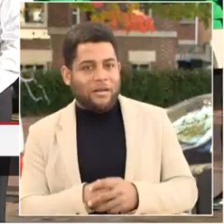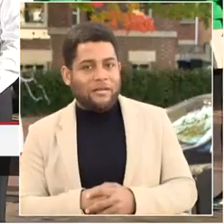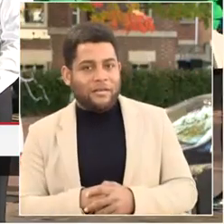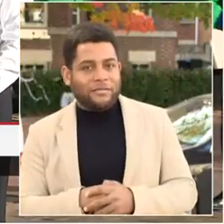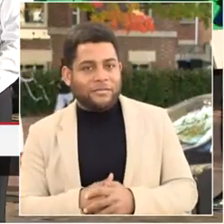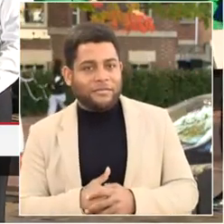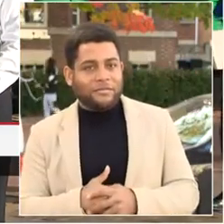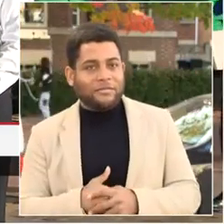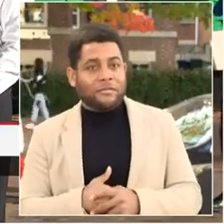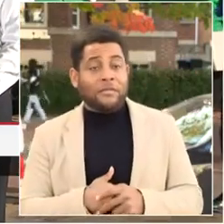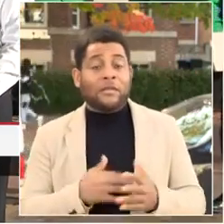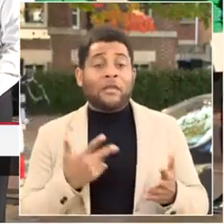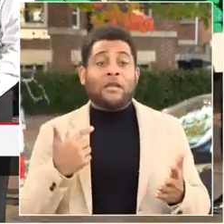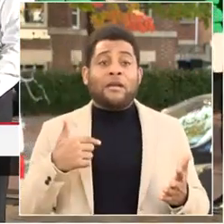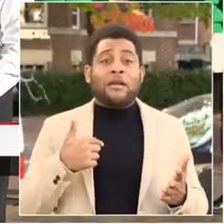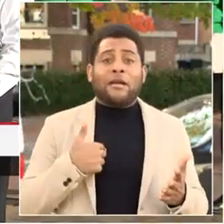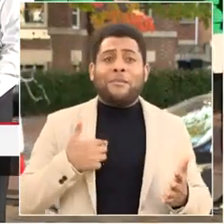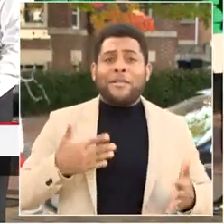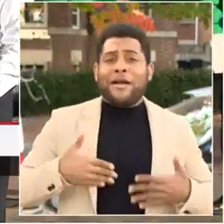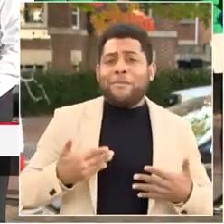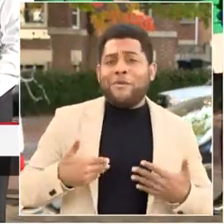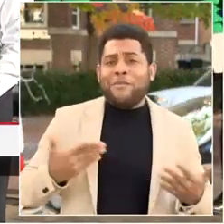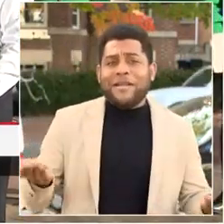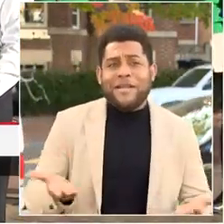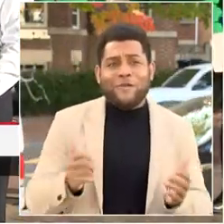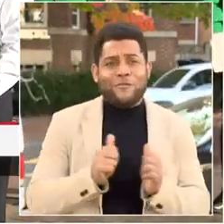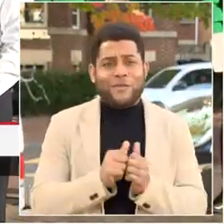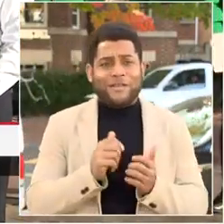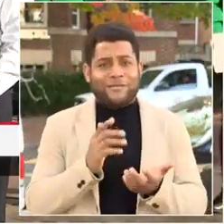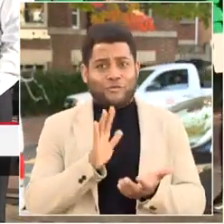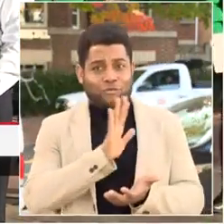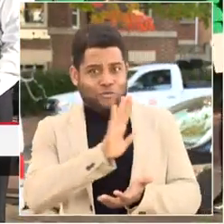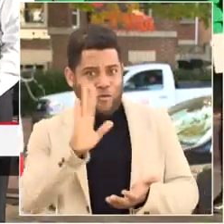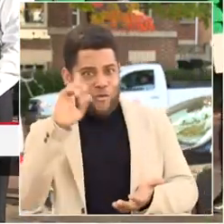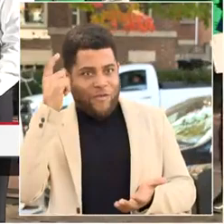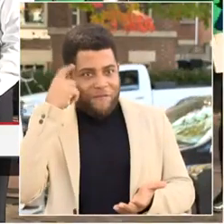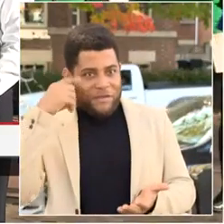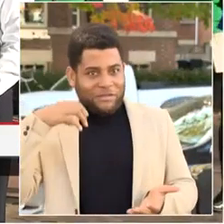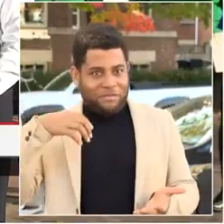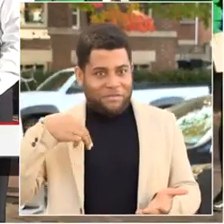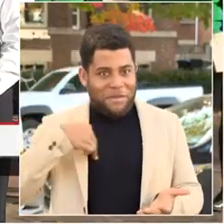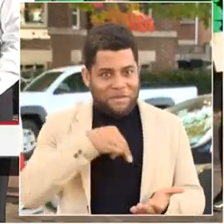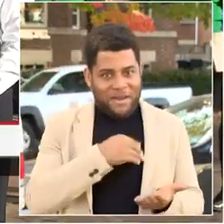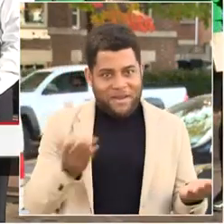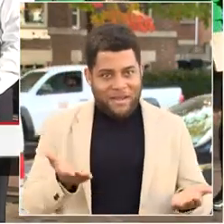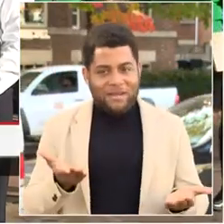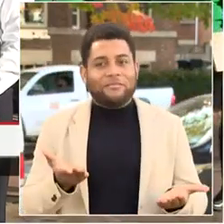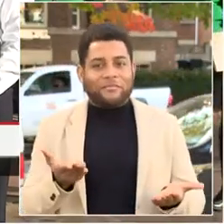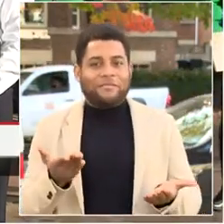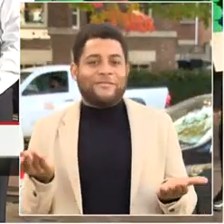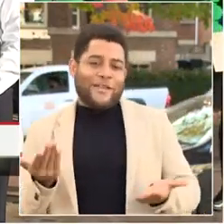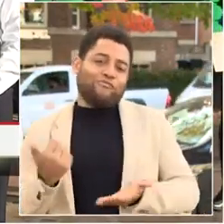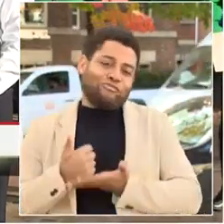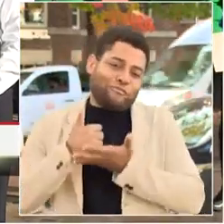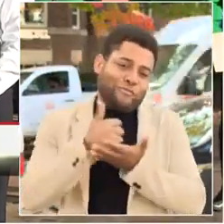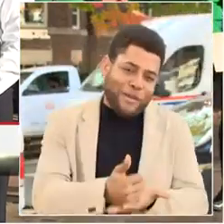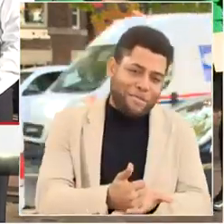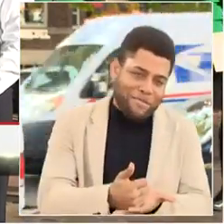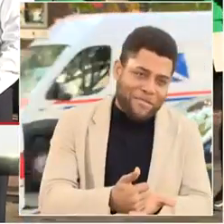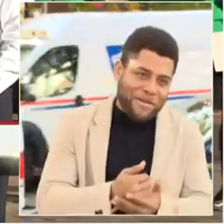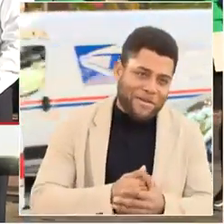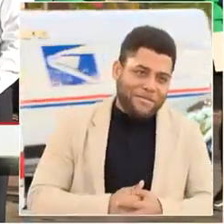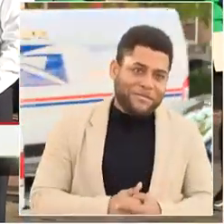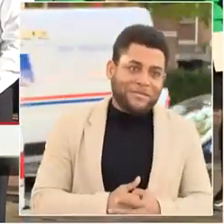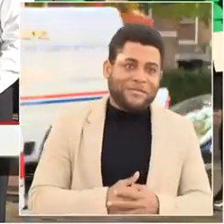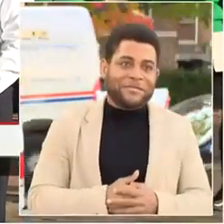your government, and we are here to help. I want to especially acknowledge our Acting Chief of